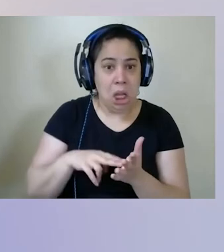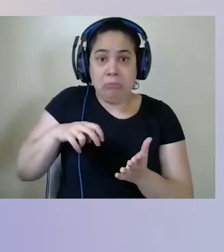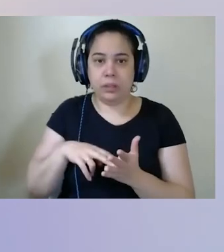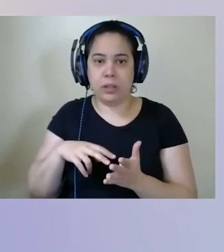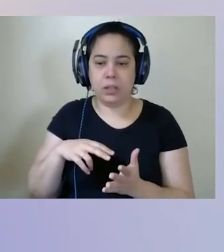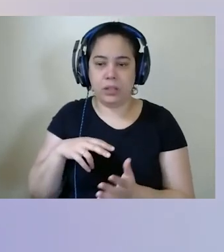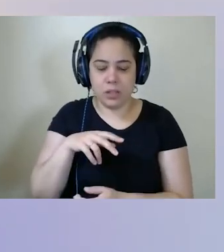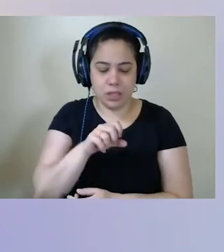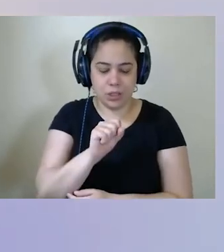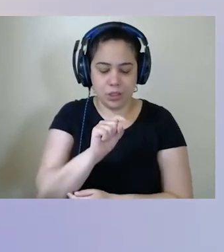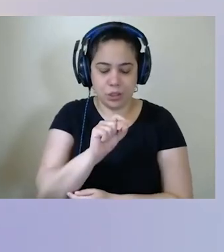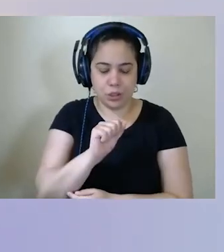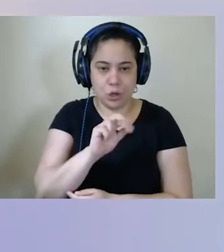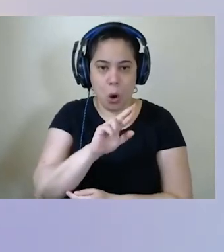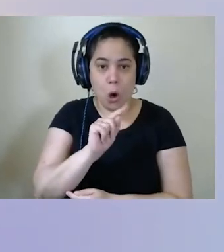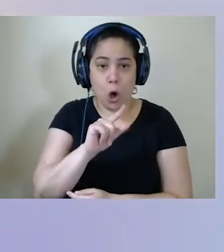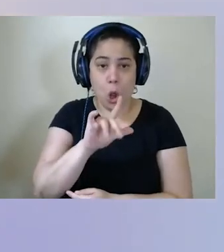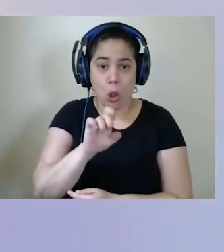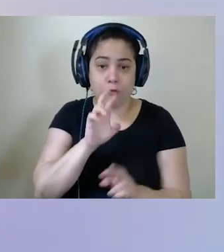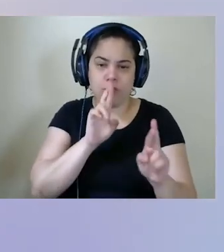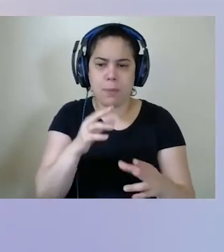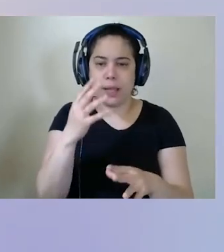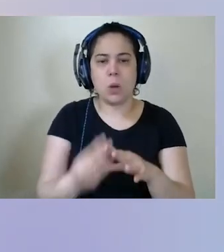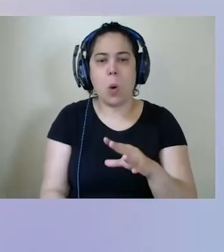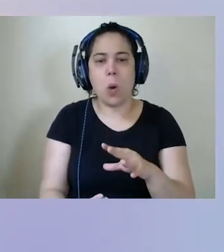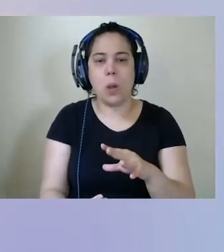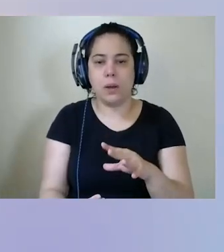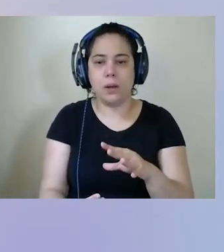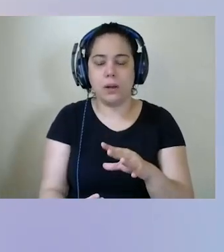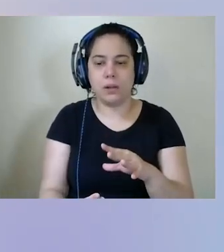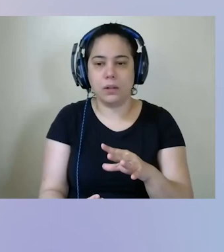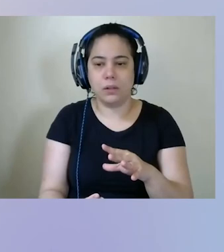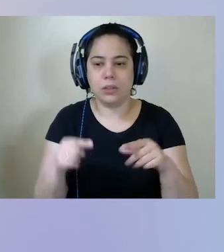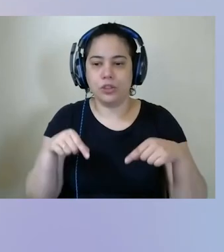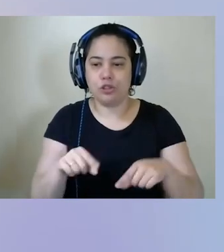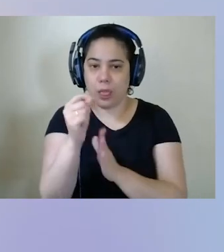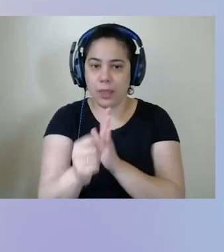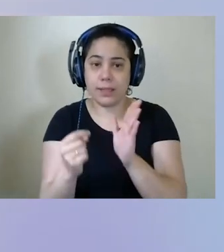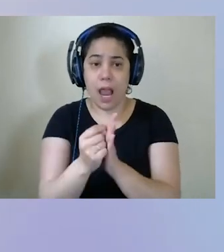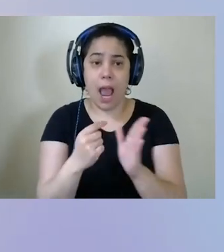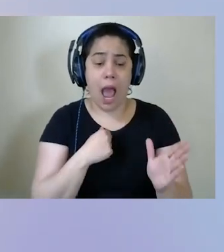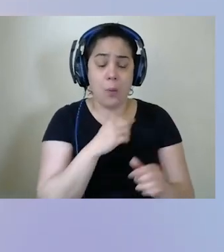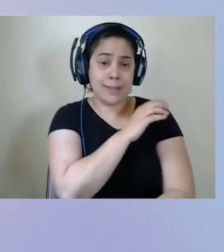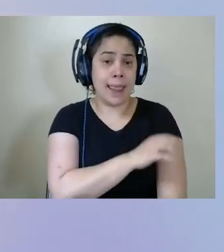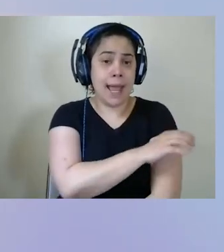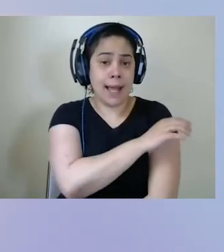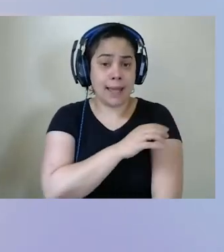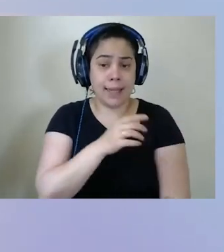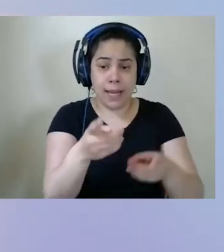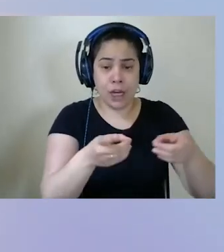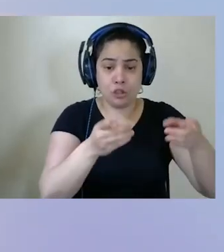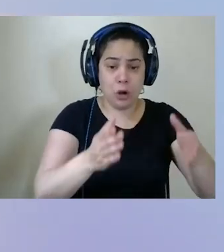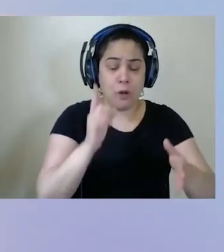that I had that all the time. I was at that point the clinical director of a treatment facility for